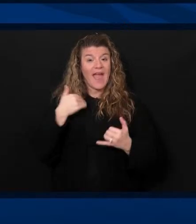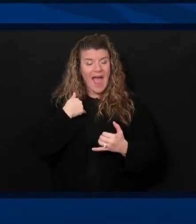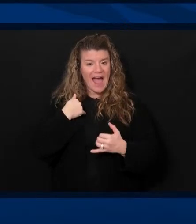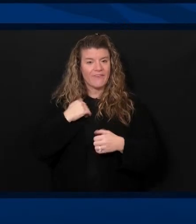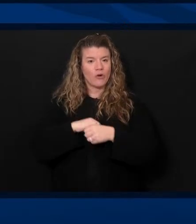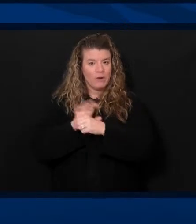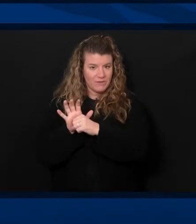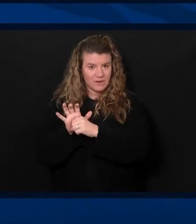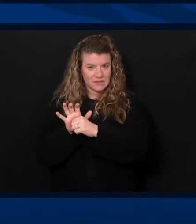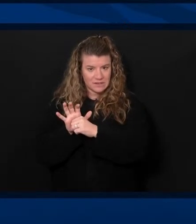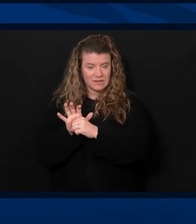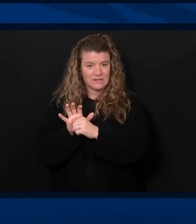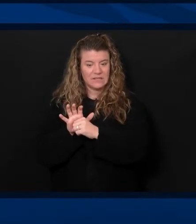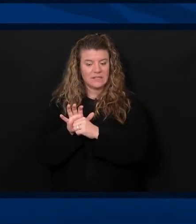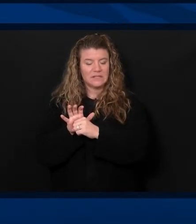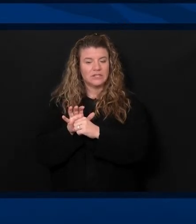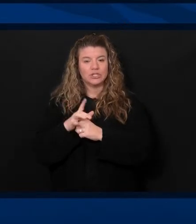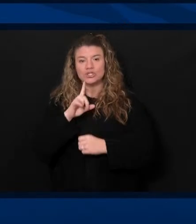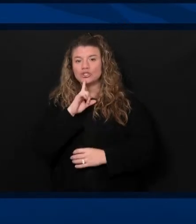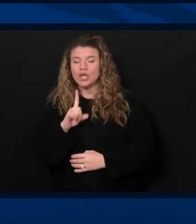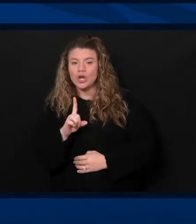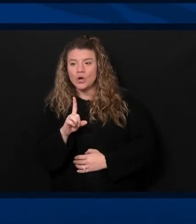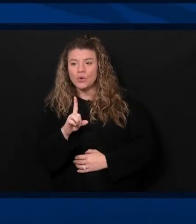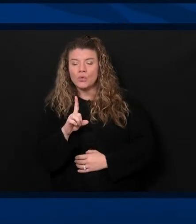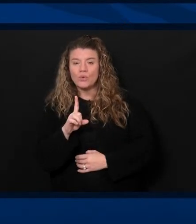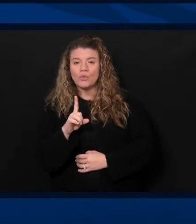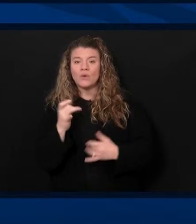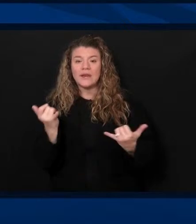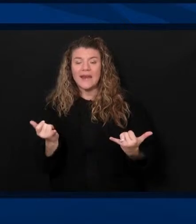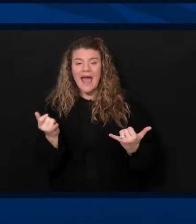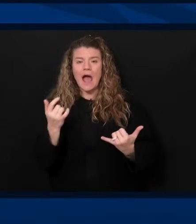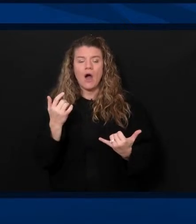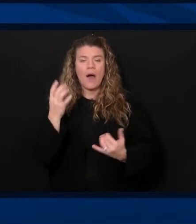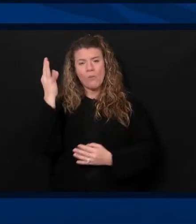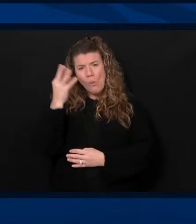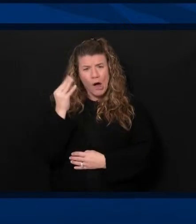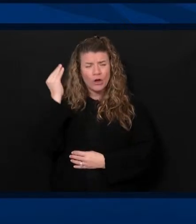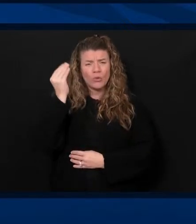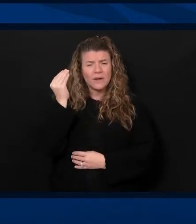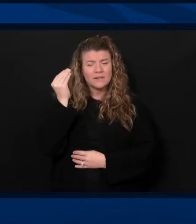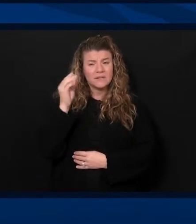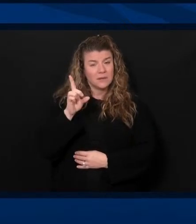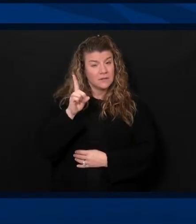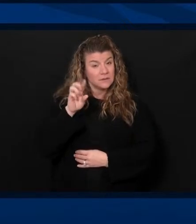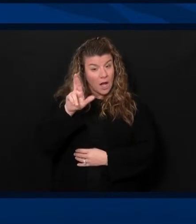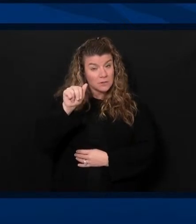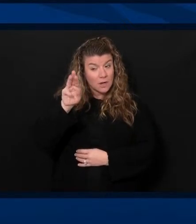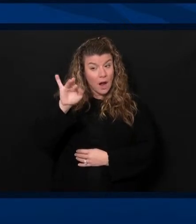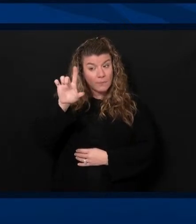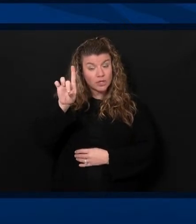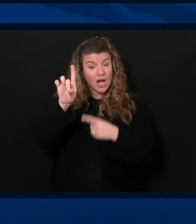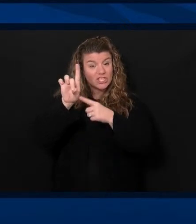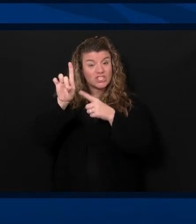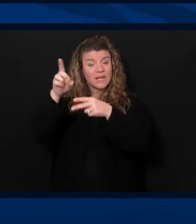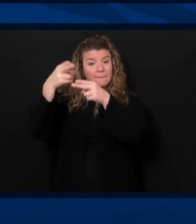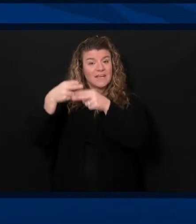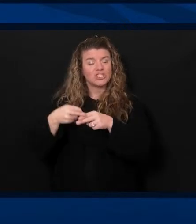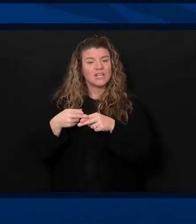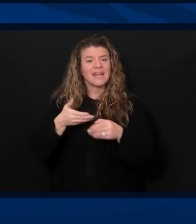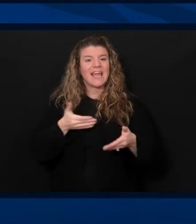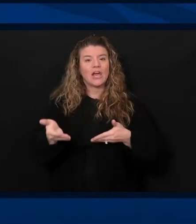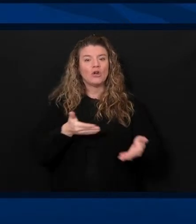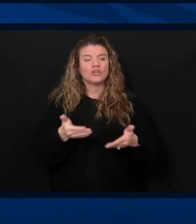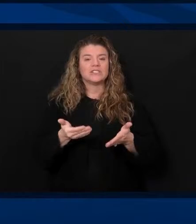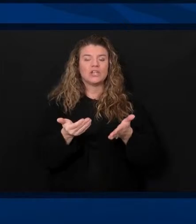So I am wondering, Dr. Amjad mentioned introducing a